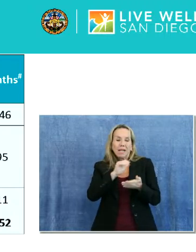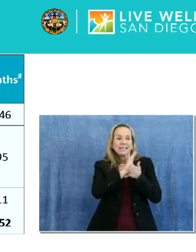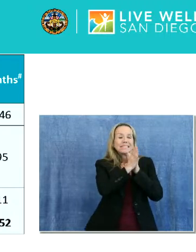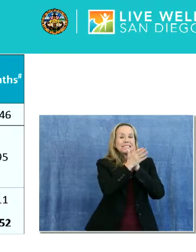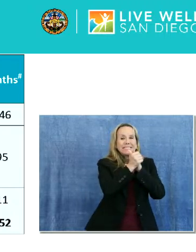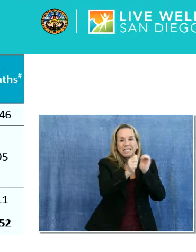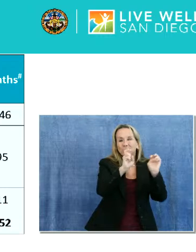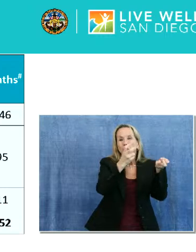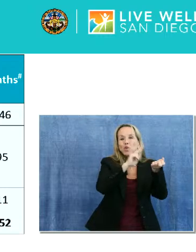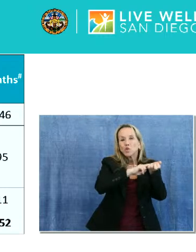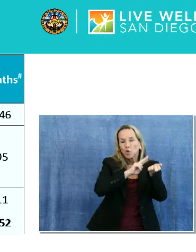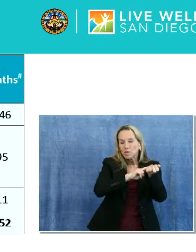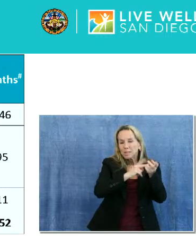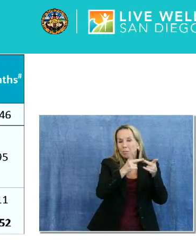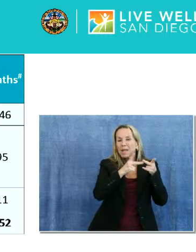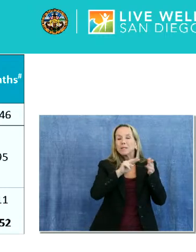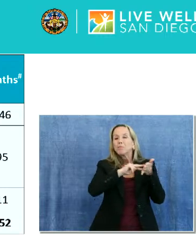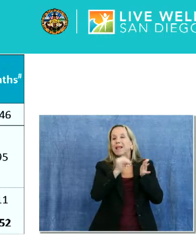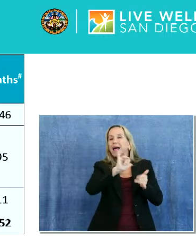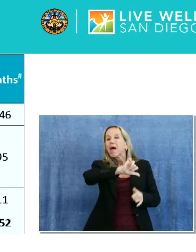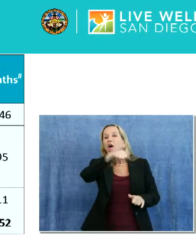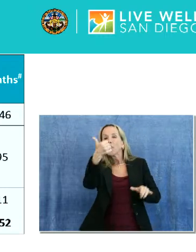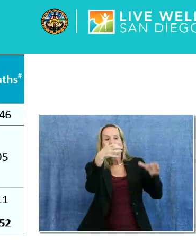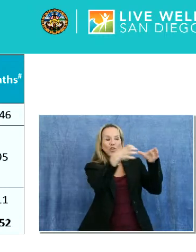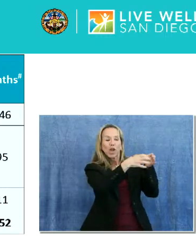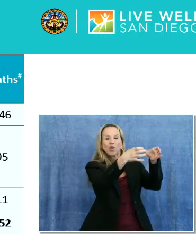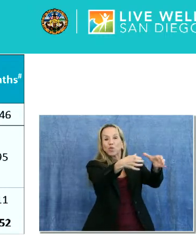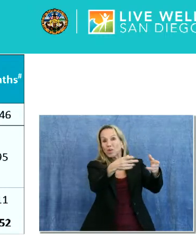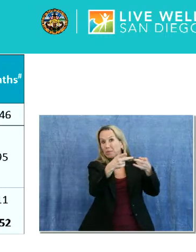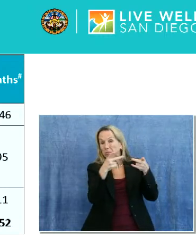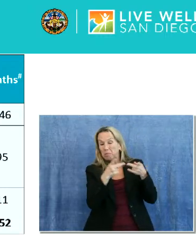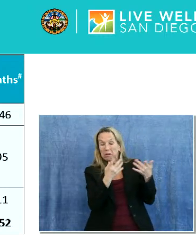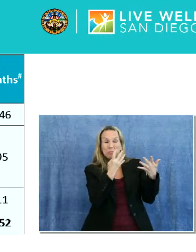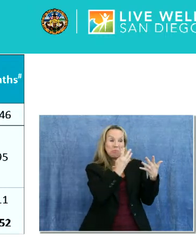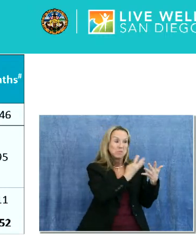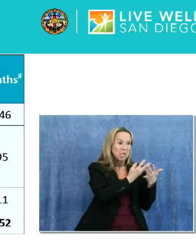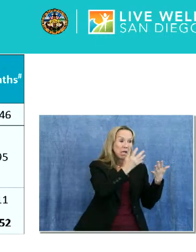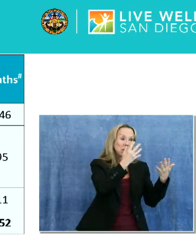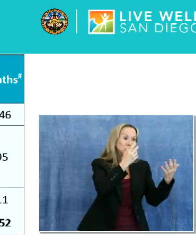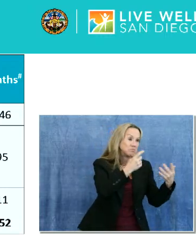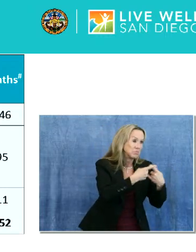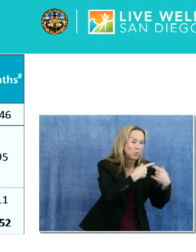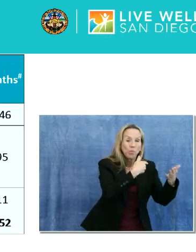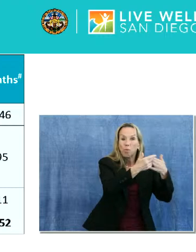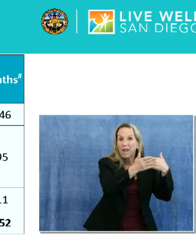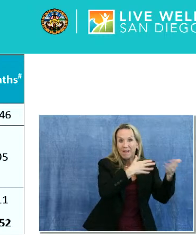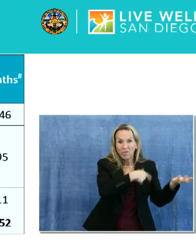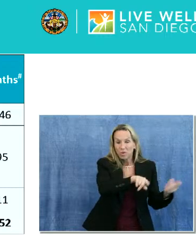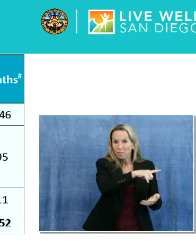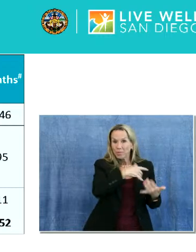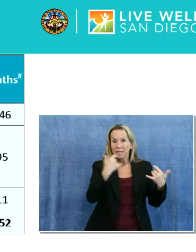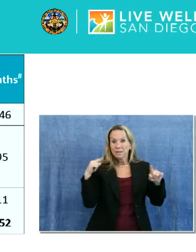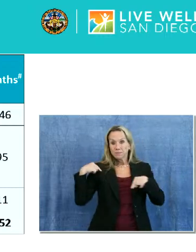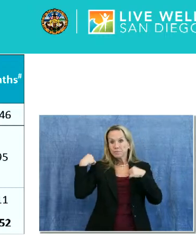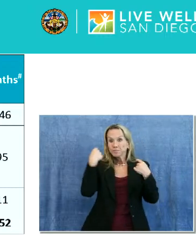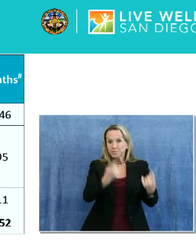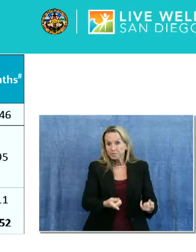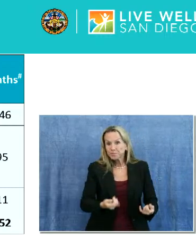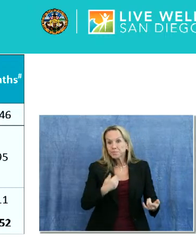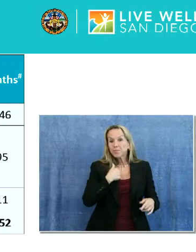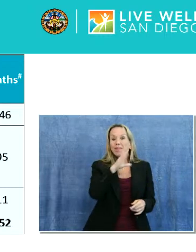or other congregate settings. In this category, there have been 697 residents